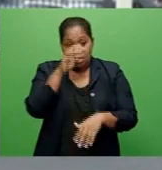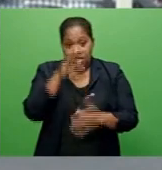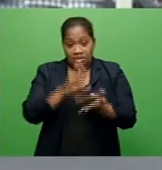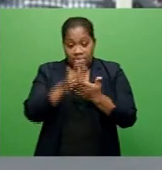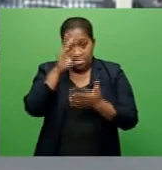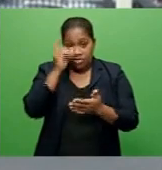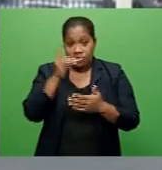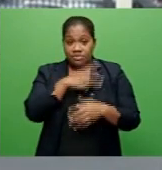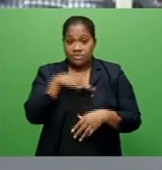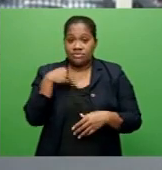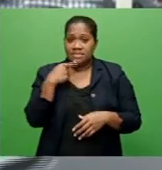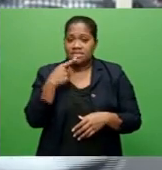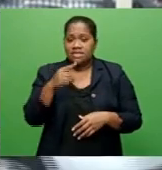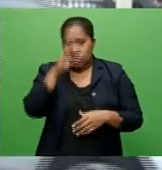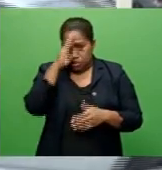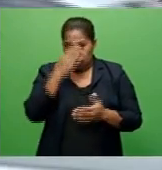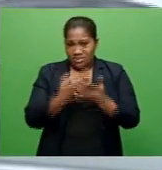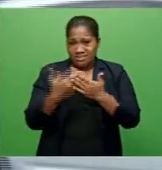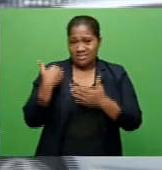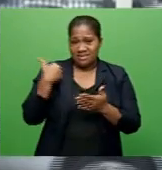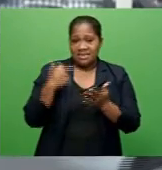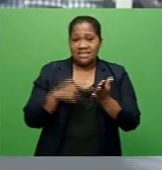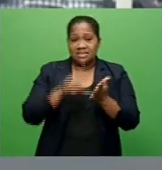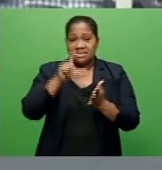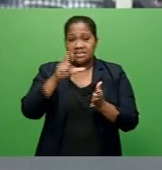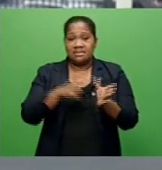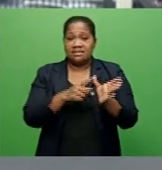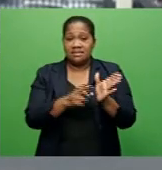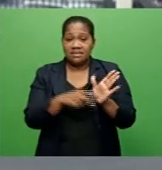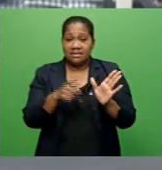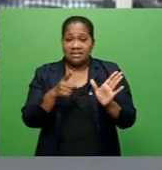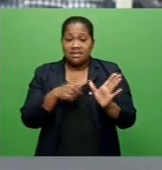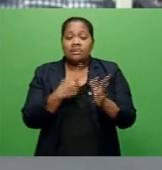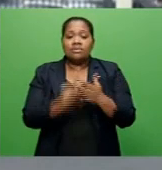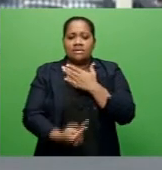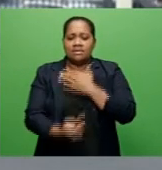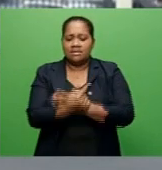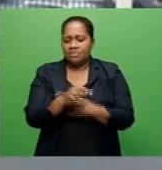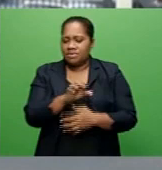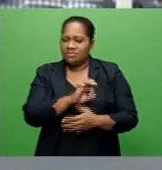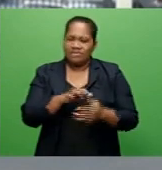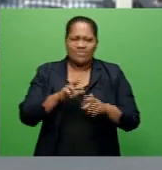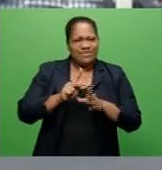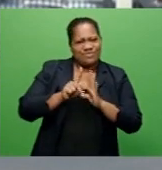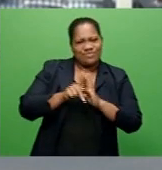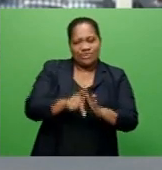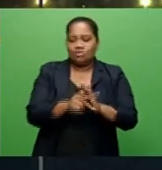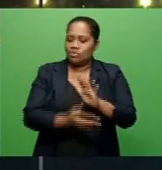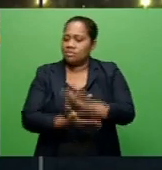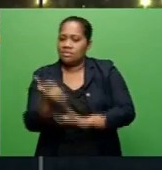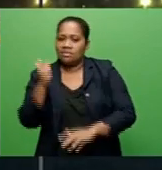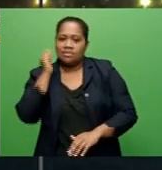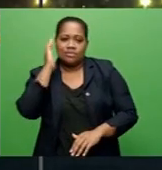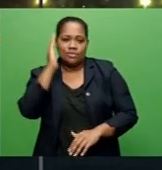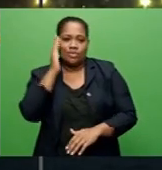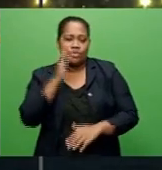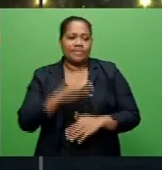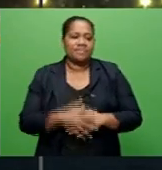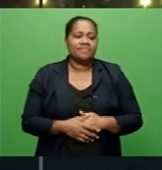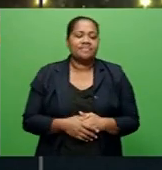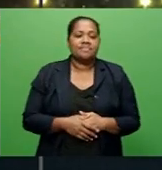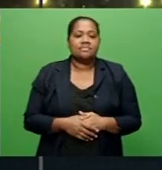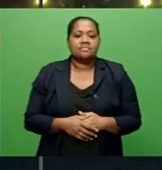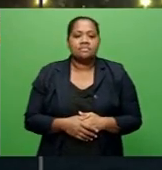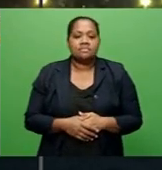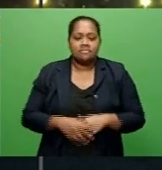by TC Ana are not under any pressure to return to school. Jeshulal, FBC News. The